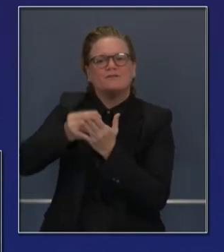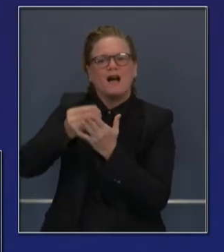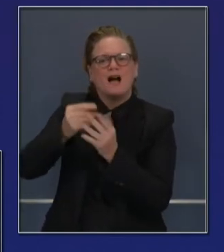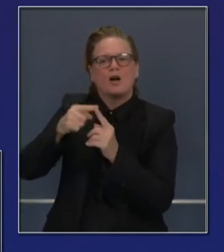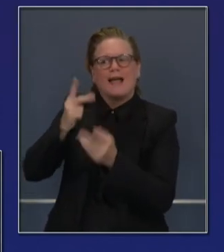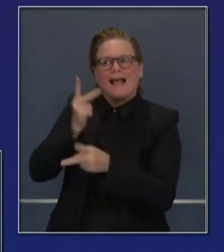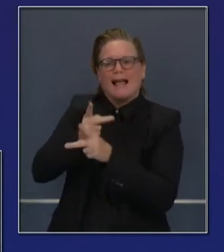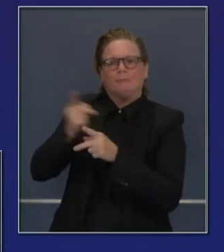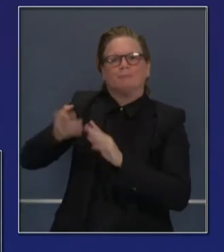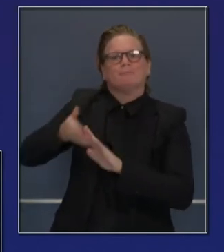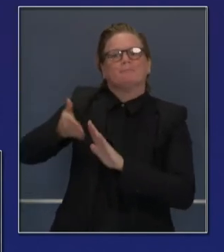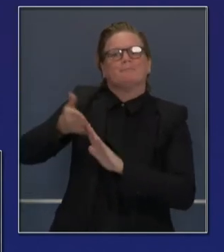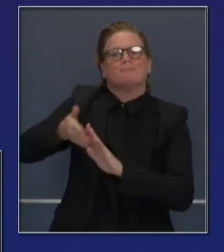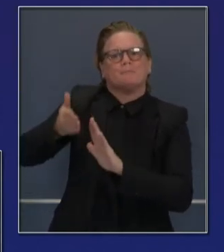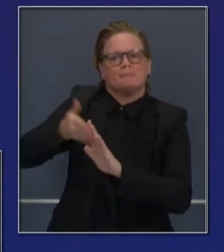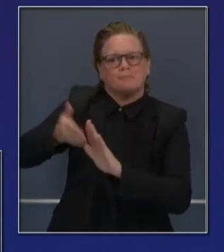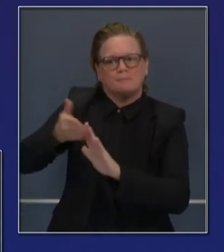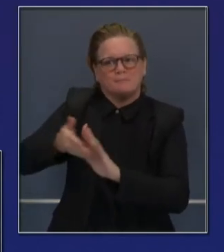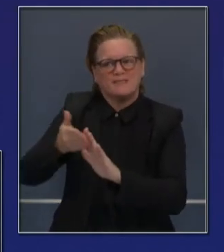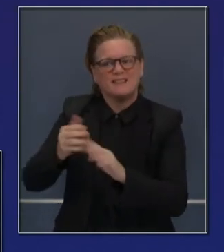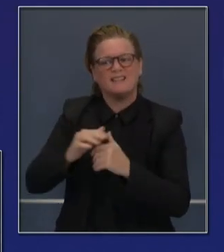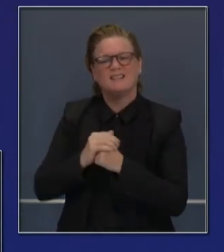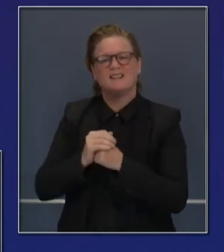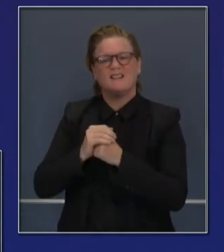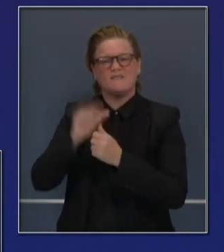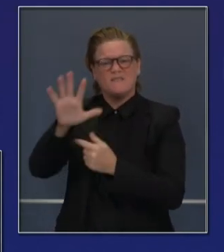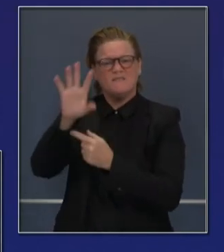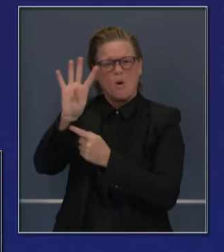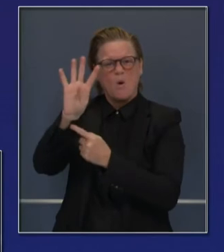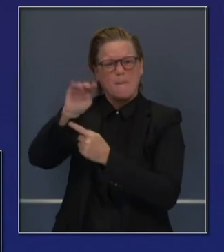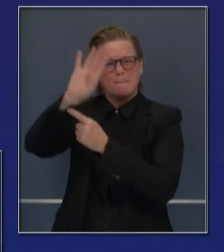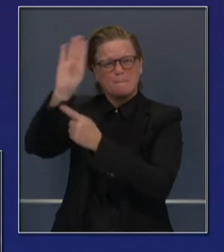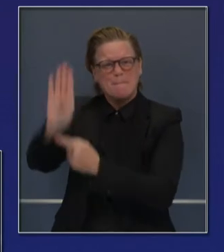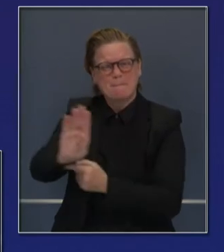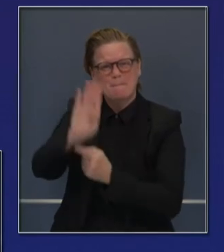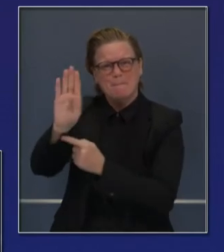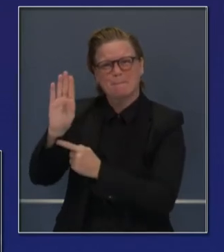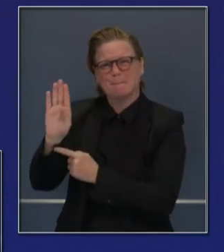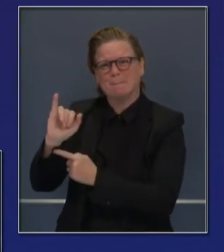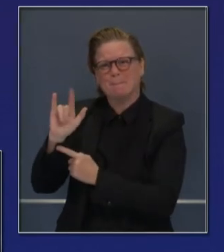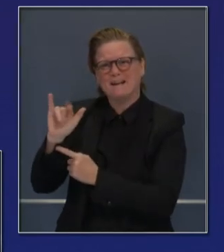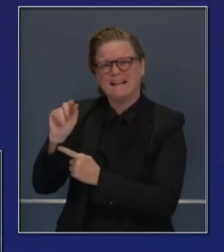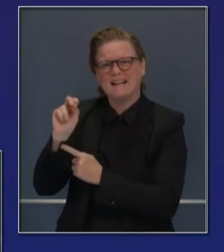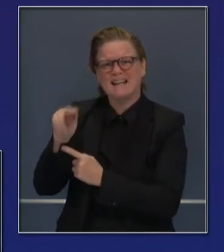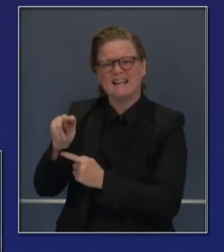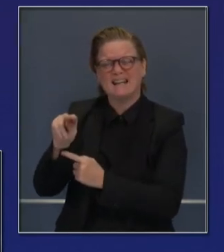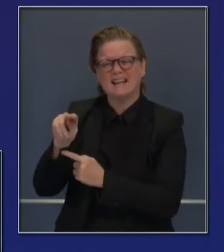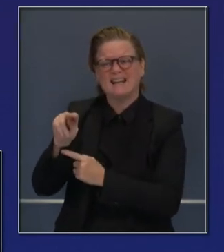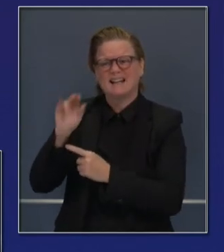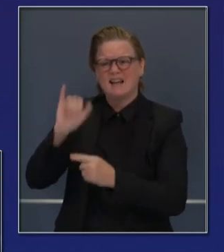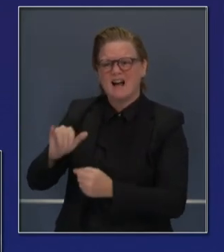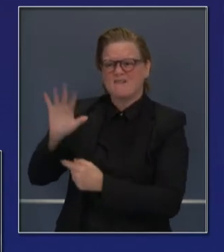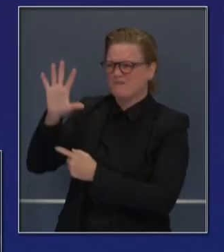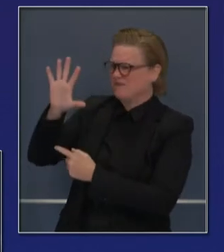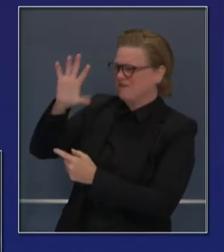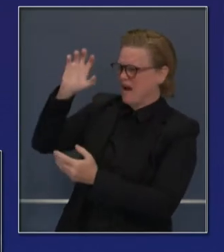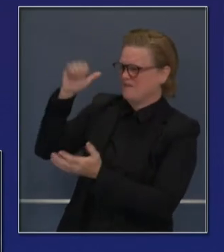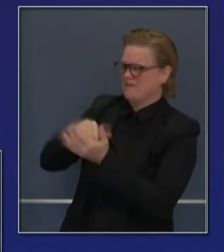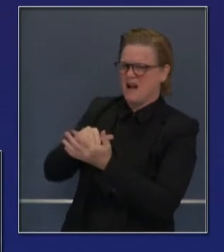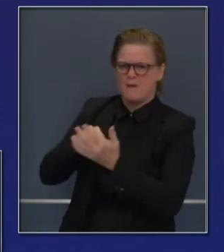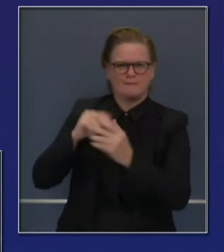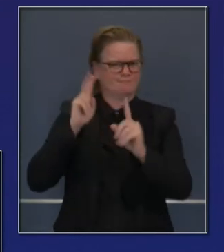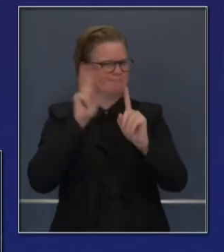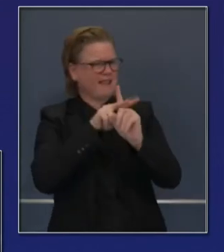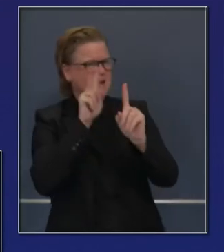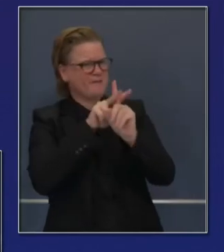advances, $2.7 billion of grants have been received. Over 800,000 businesses have taken advantage. If you haven't, please learn